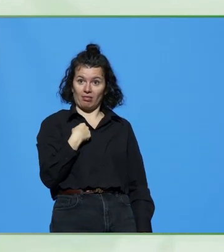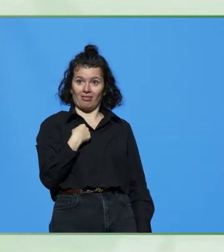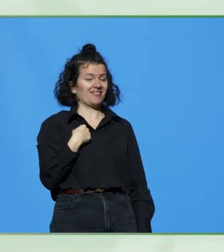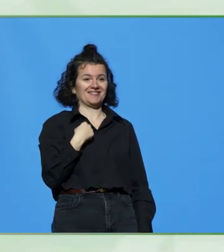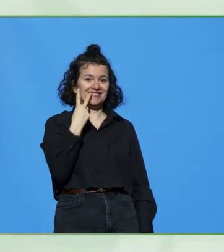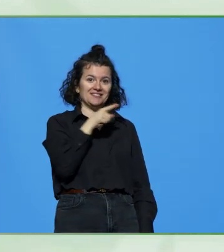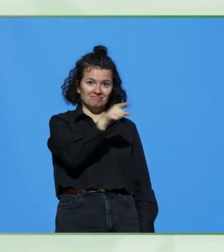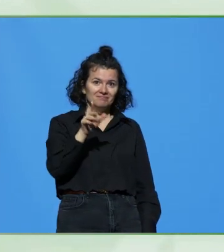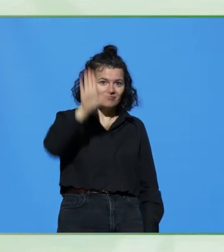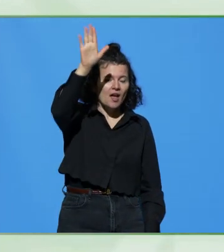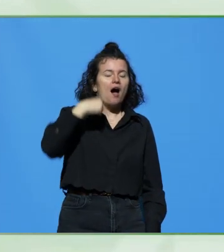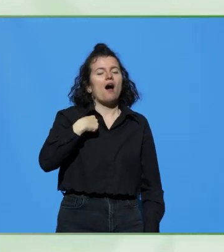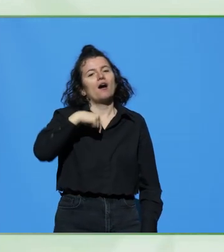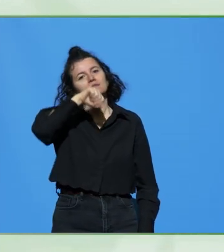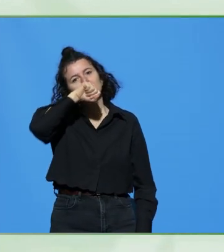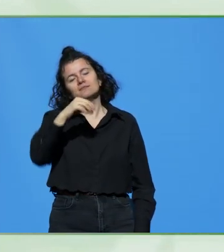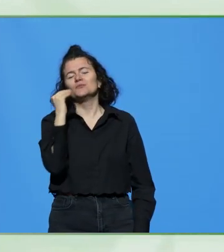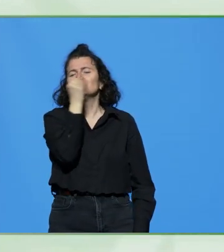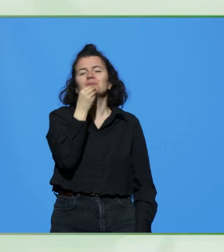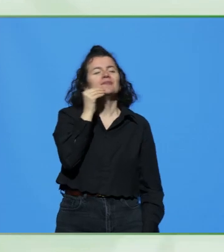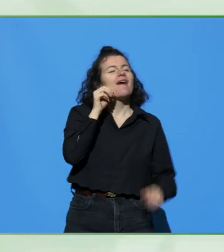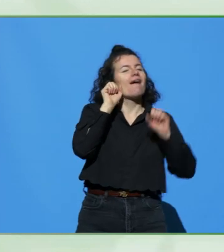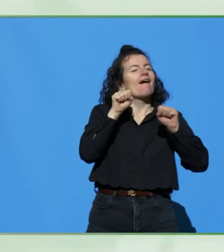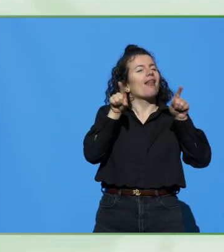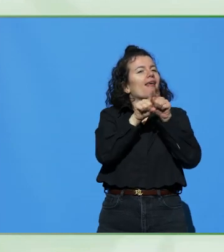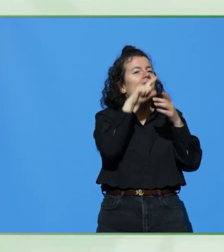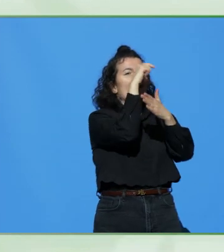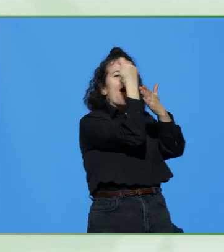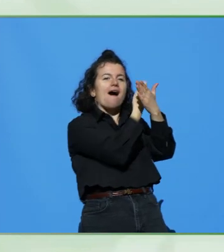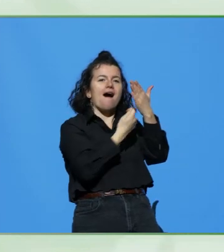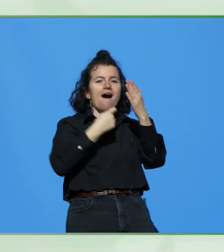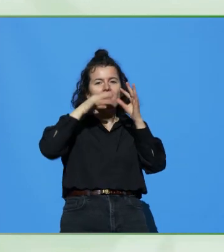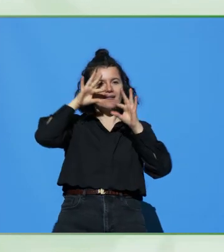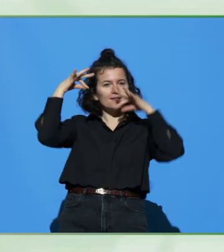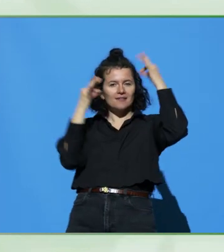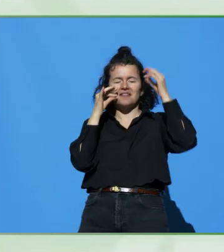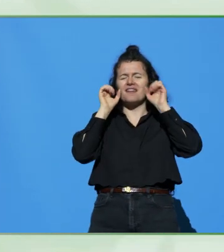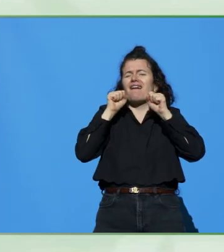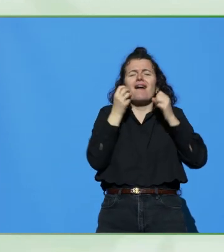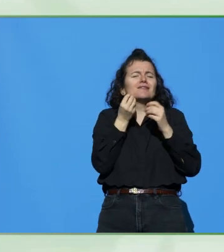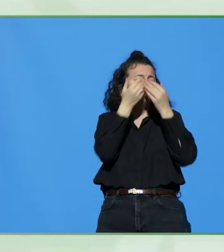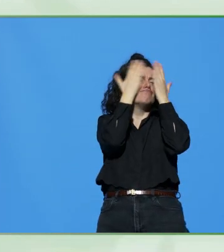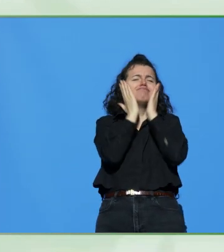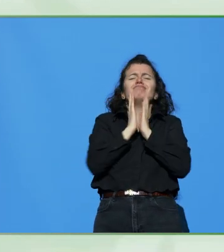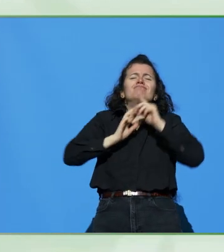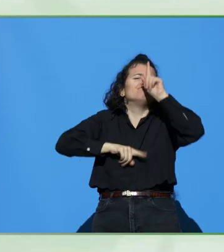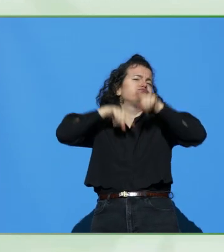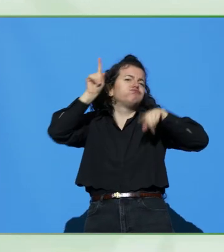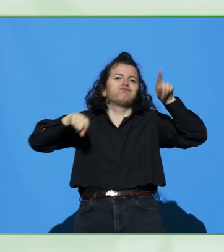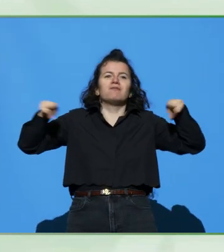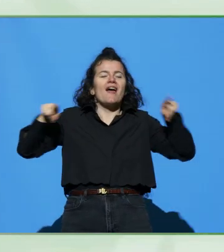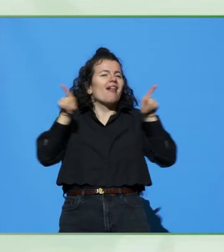love makeup. I love its artistry. I love that it can allow us to express ourselves. I just love the